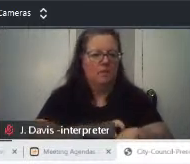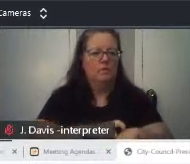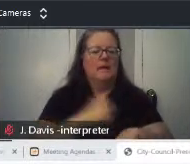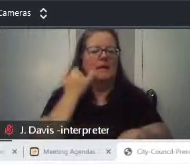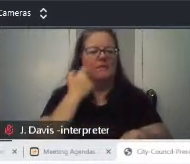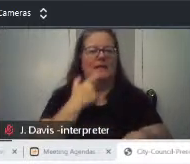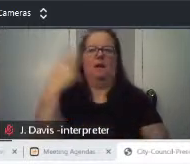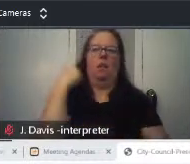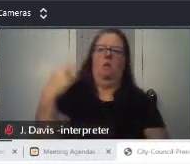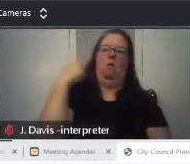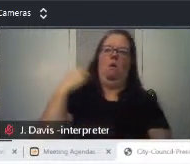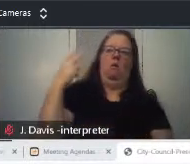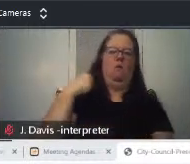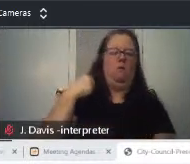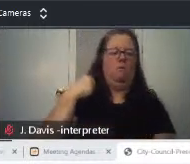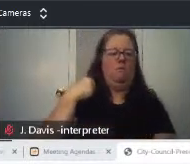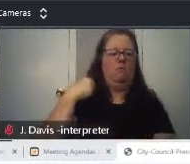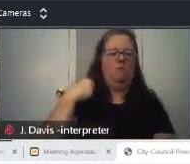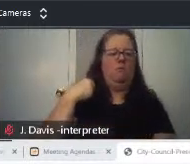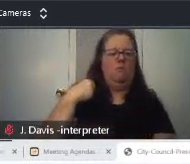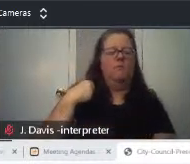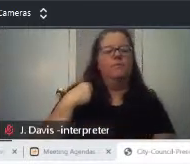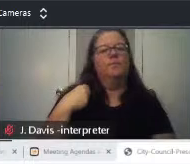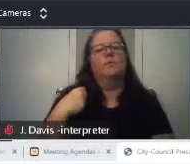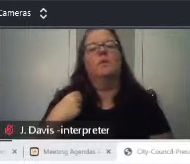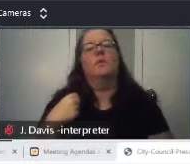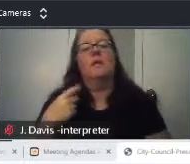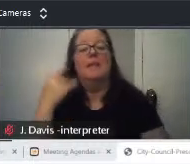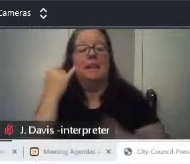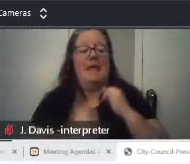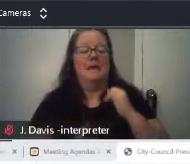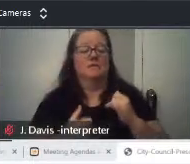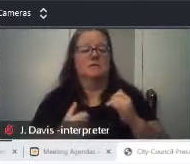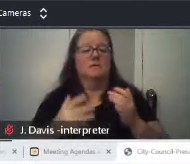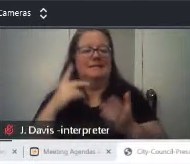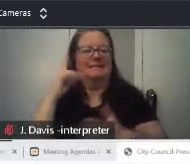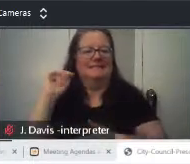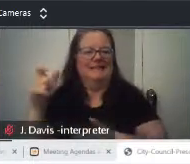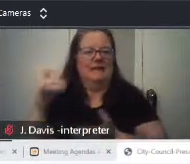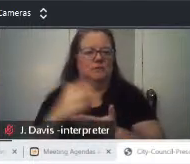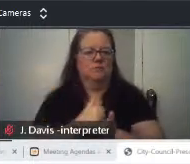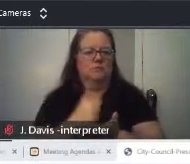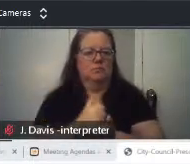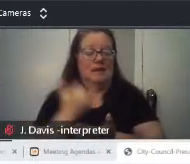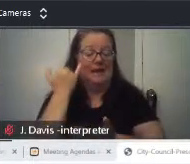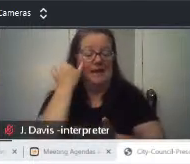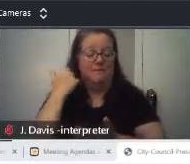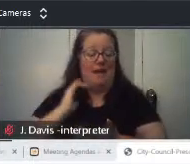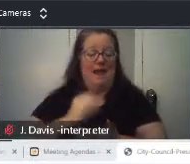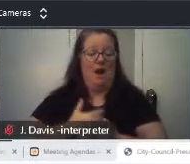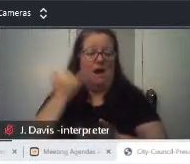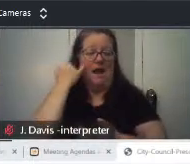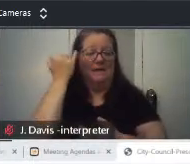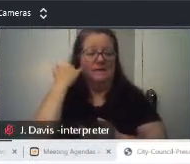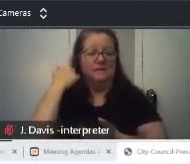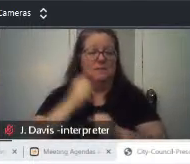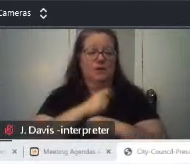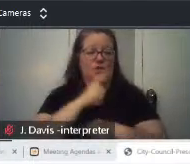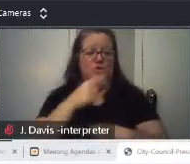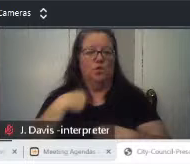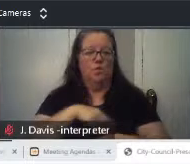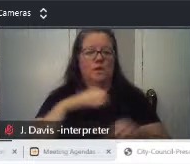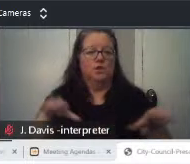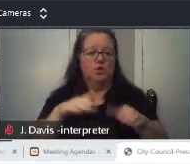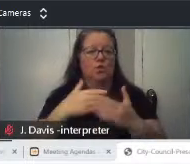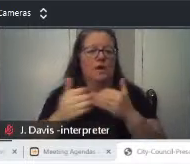the last thing is this tax revenue conversation. If the idea for us is to make sure that we do everything possible, no